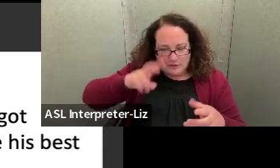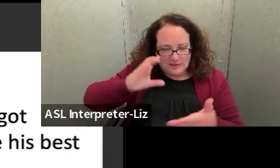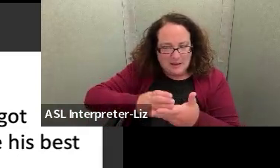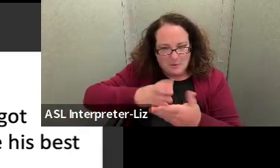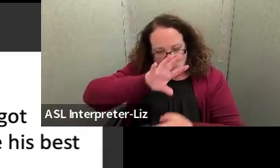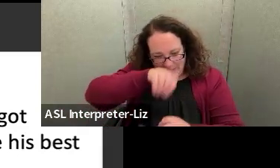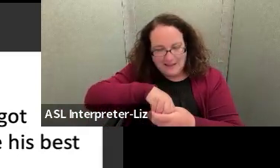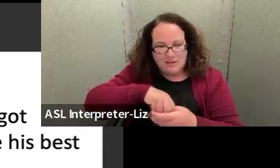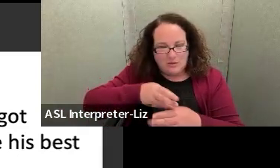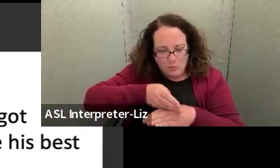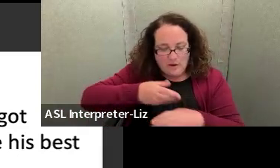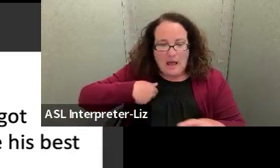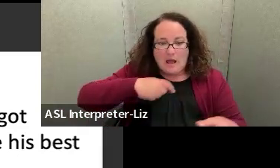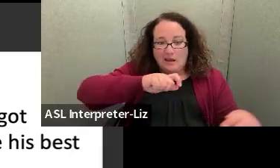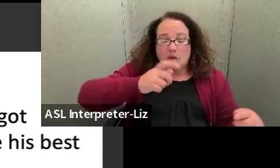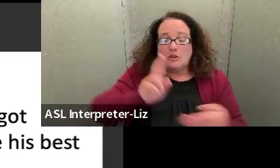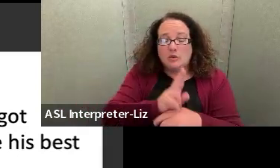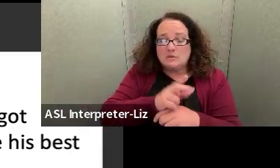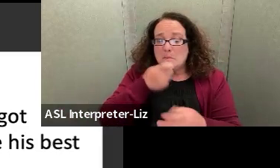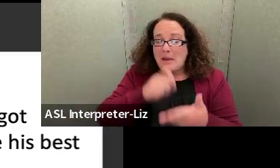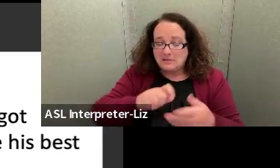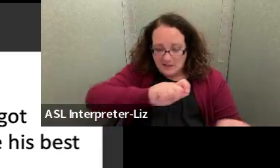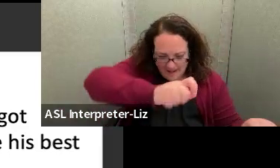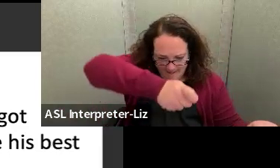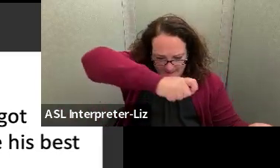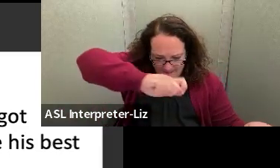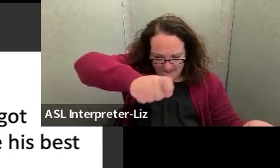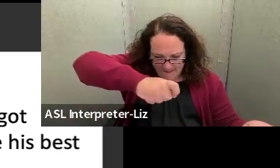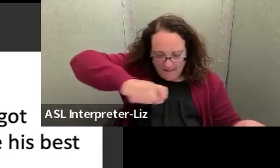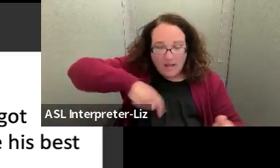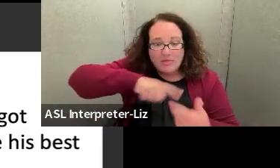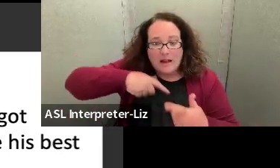it with pencil so I could see it. And then I went back with a Dremel and